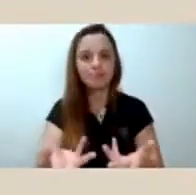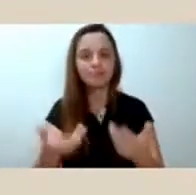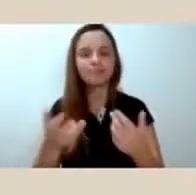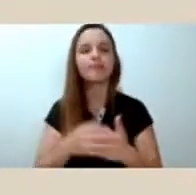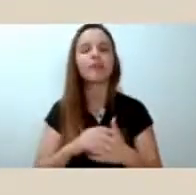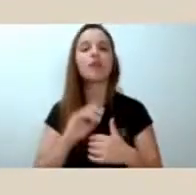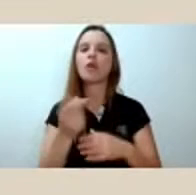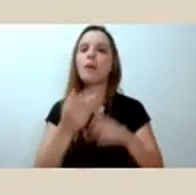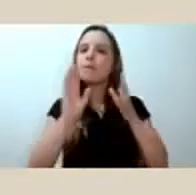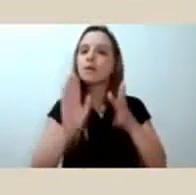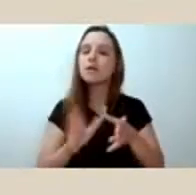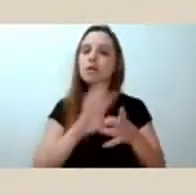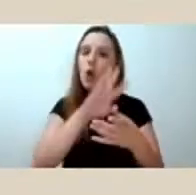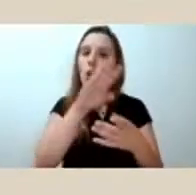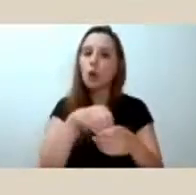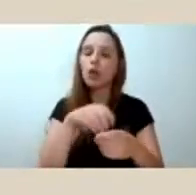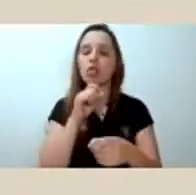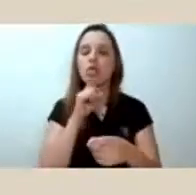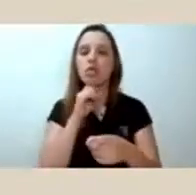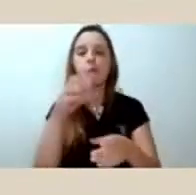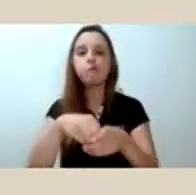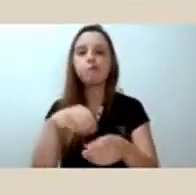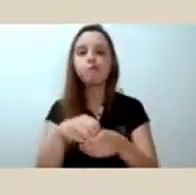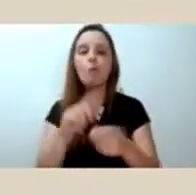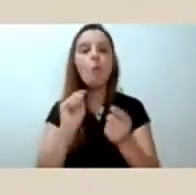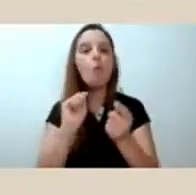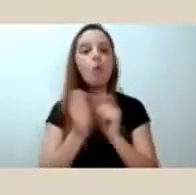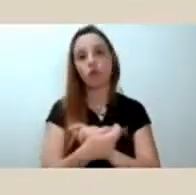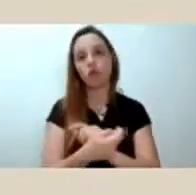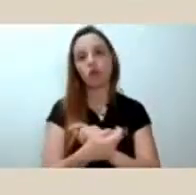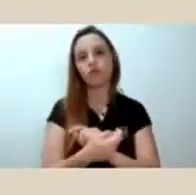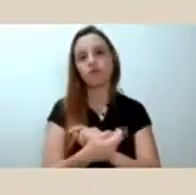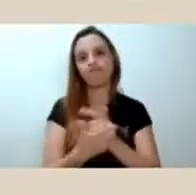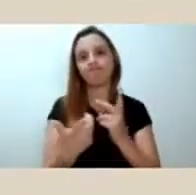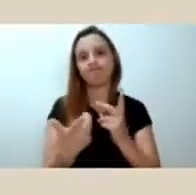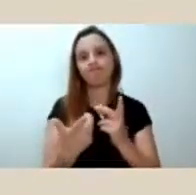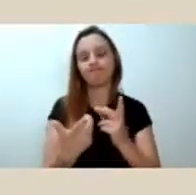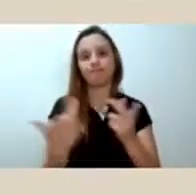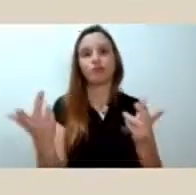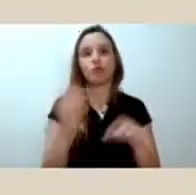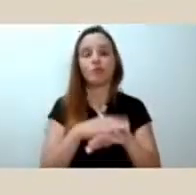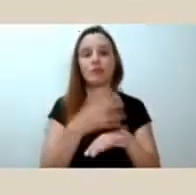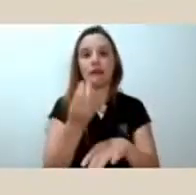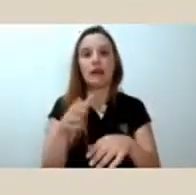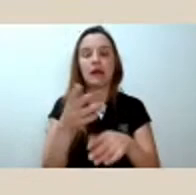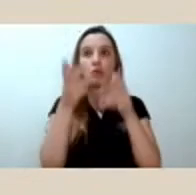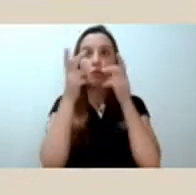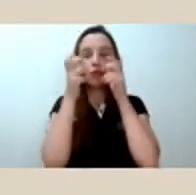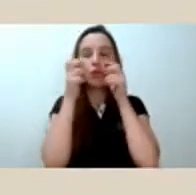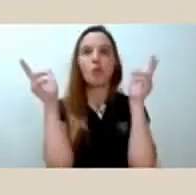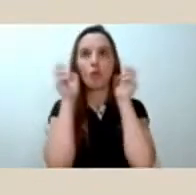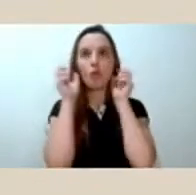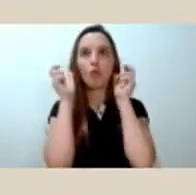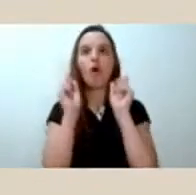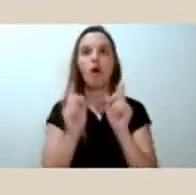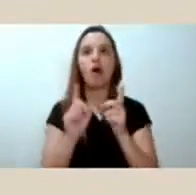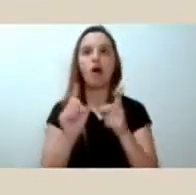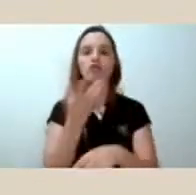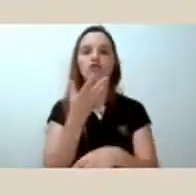include and change the contents that we're exposing children to at a very young age.